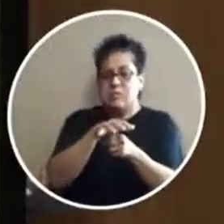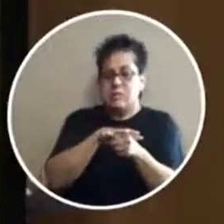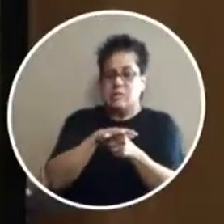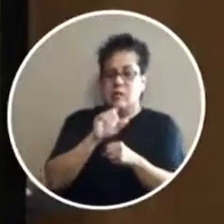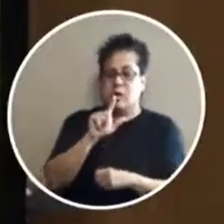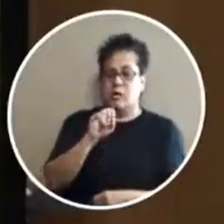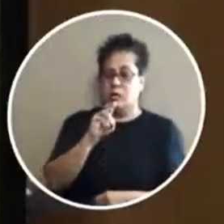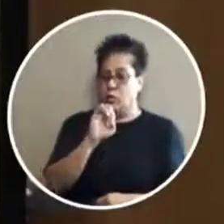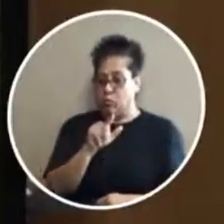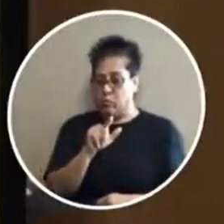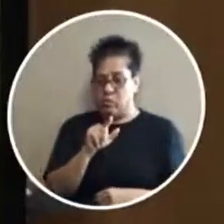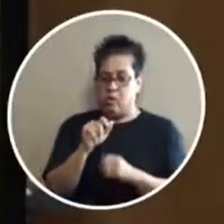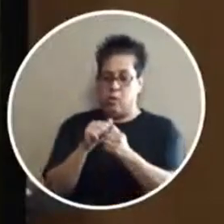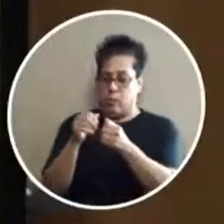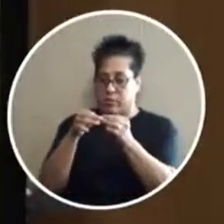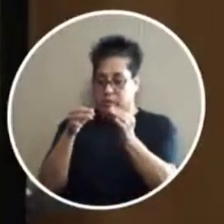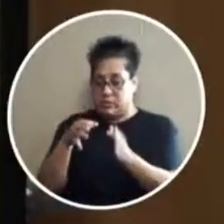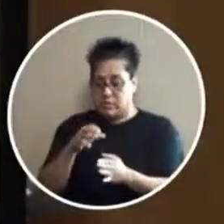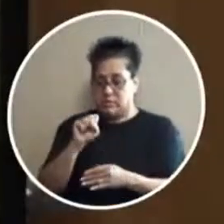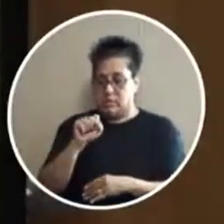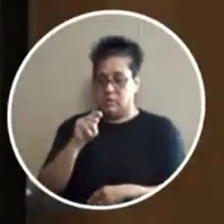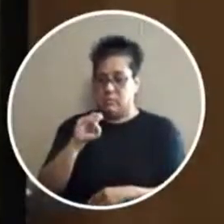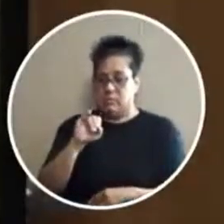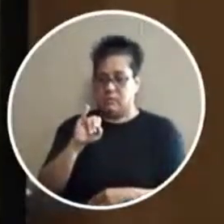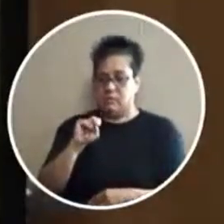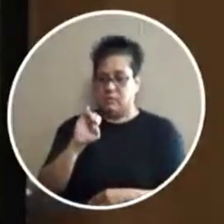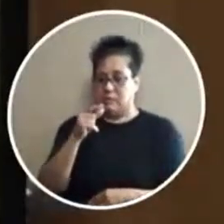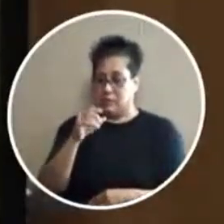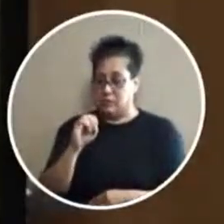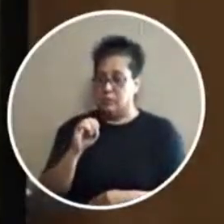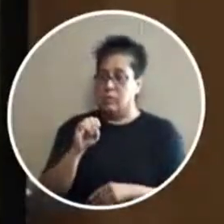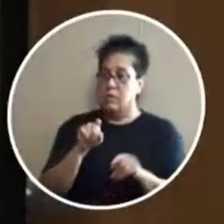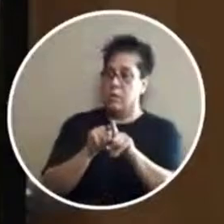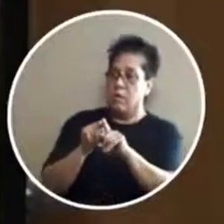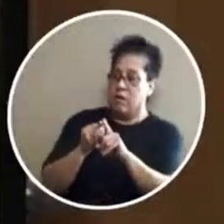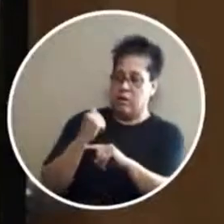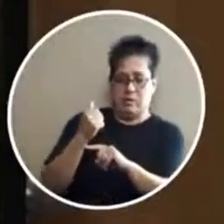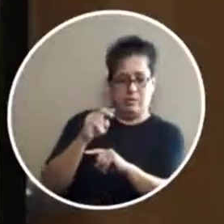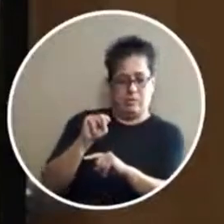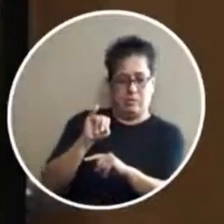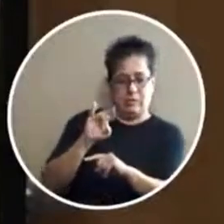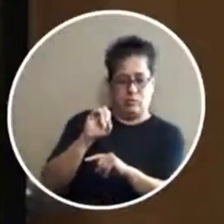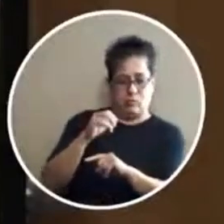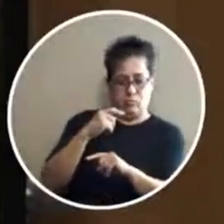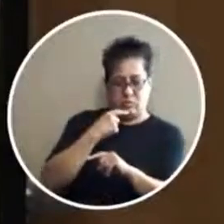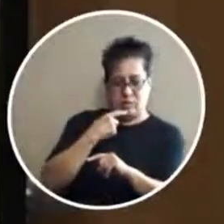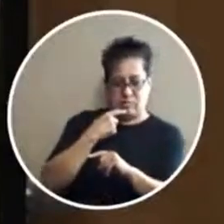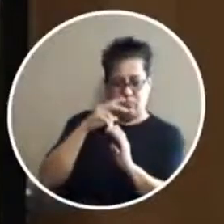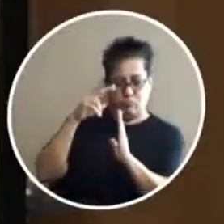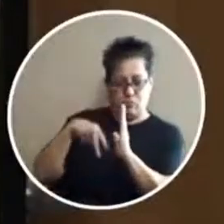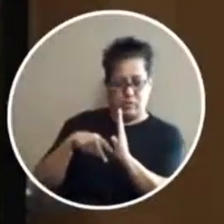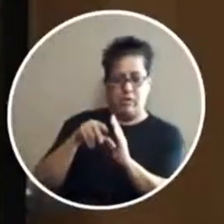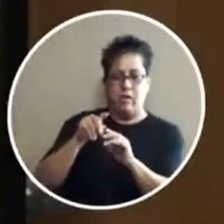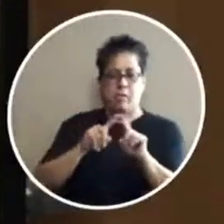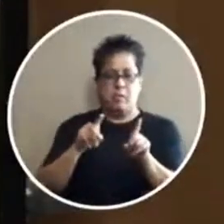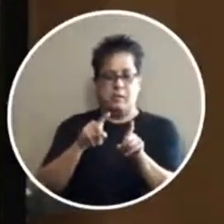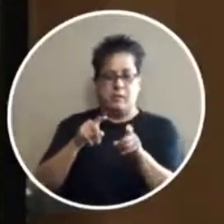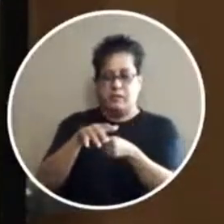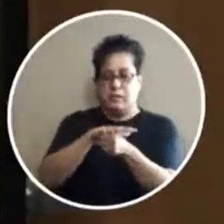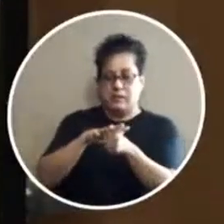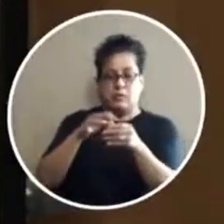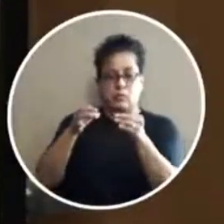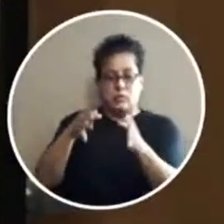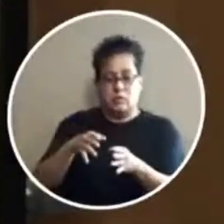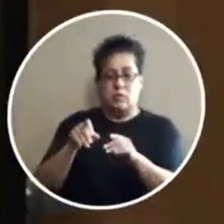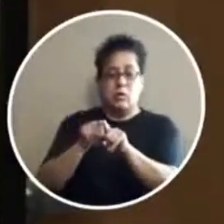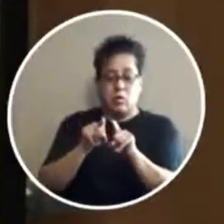between the county judge, Samaniaguas, we heard by Nicole Ruiz, but county judge also is going